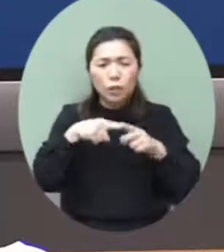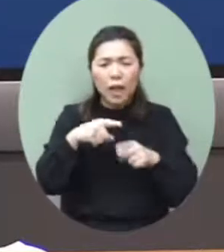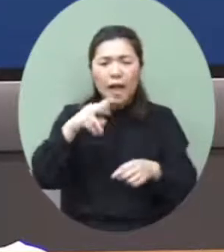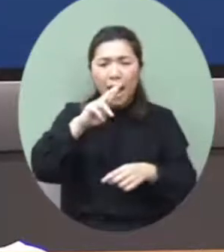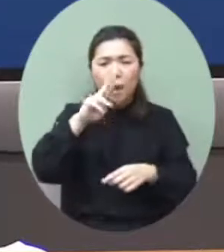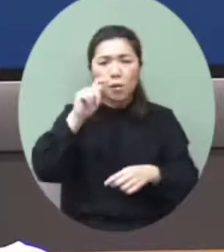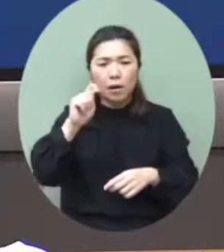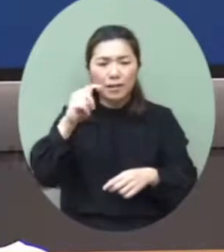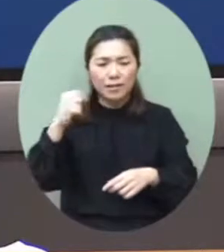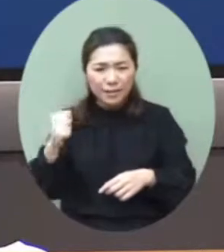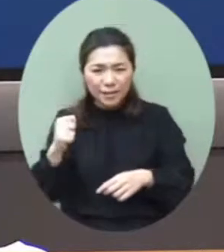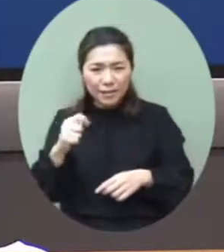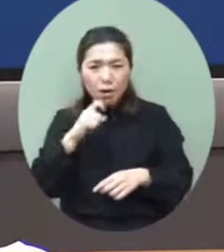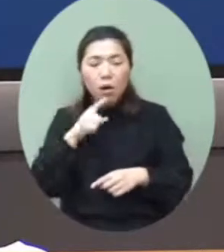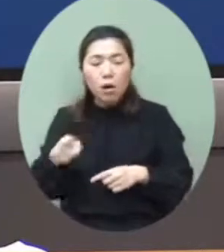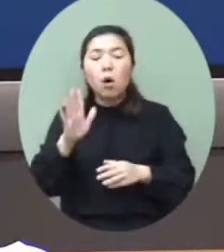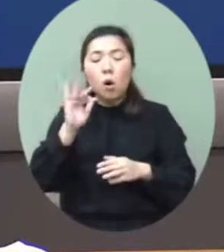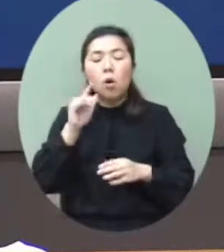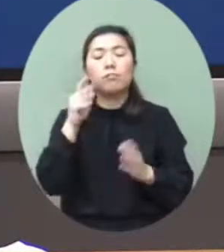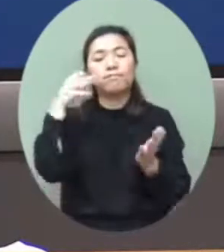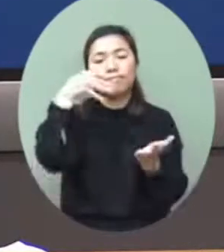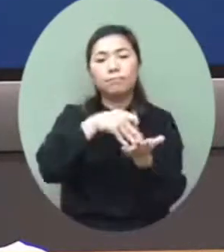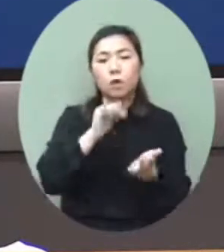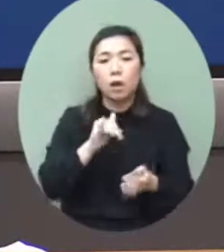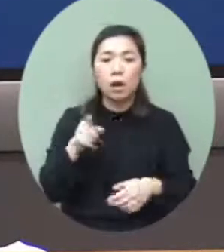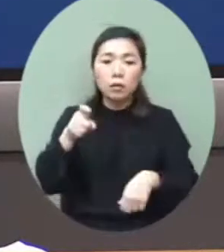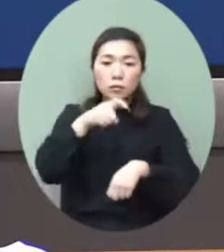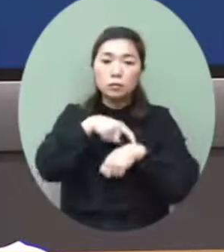cases tested positive through RAT